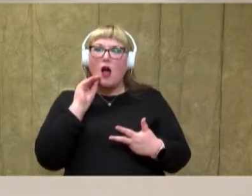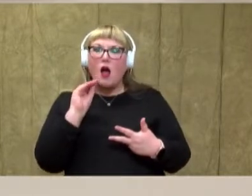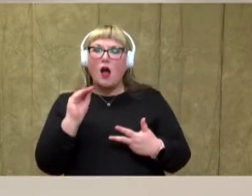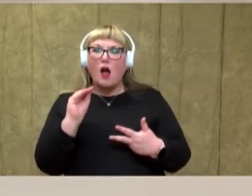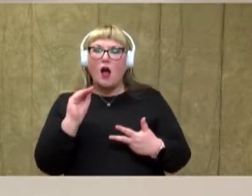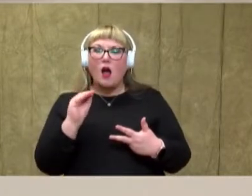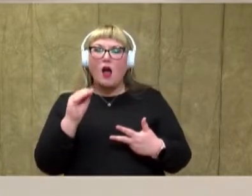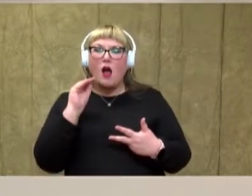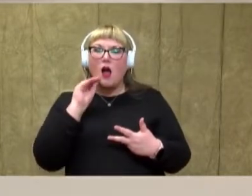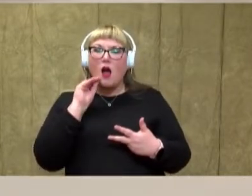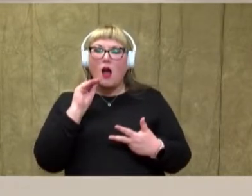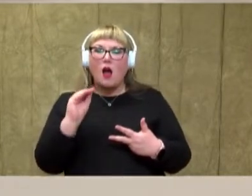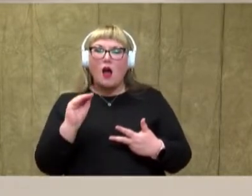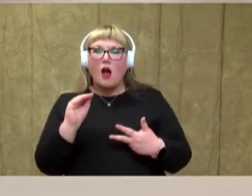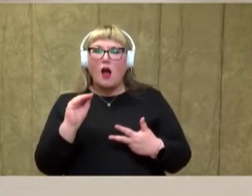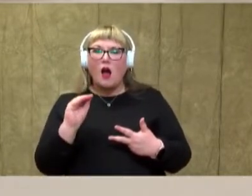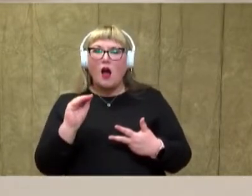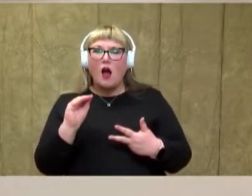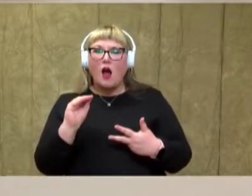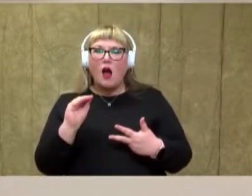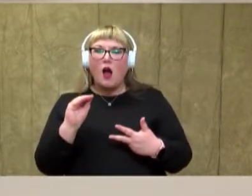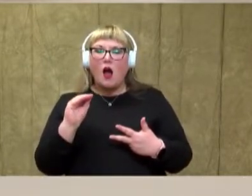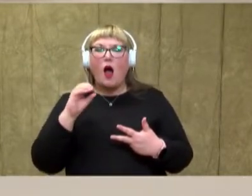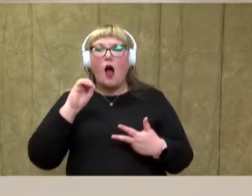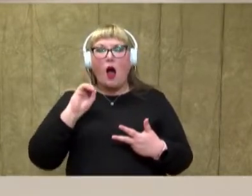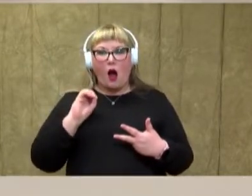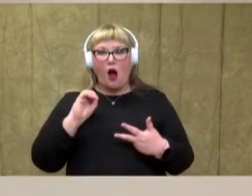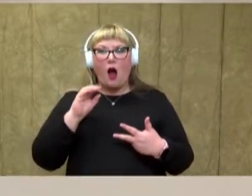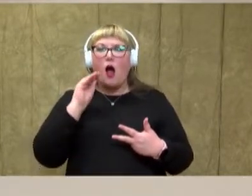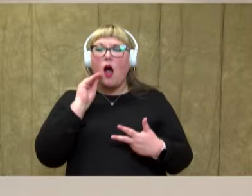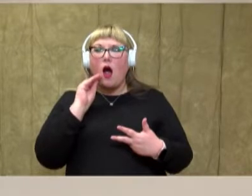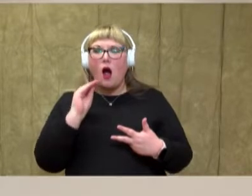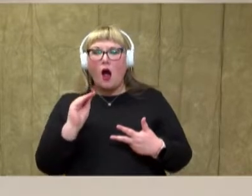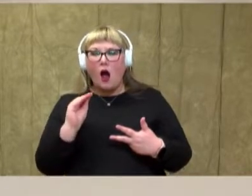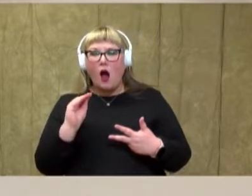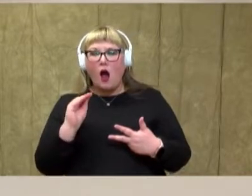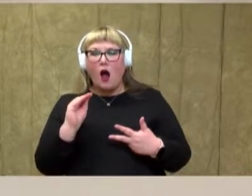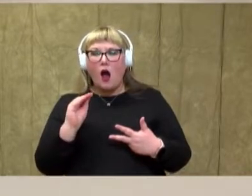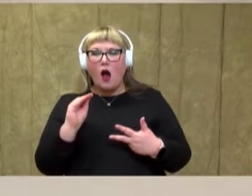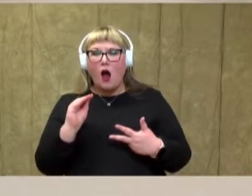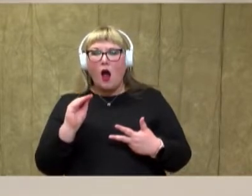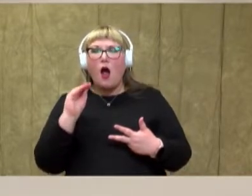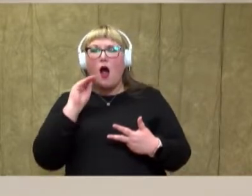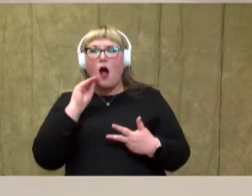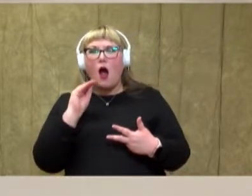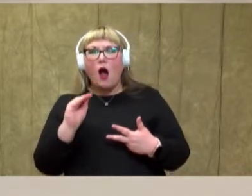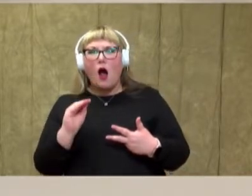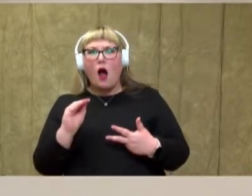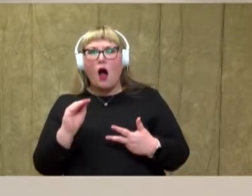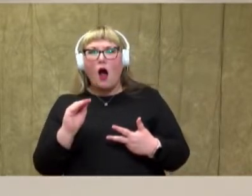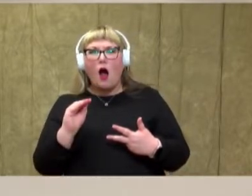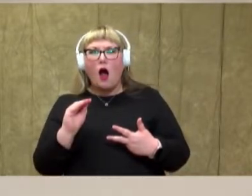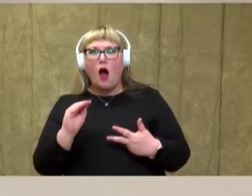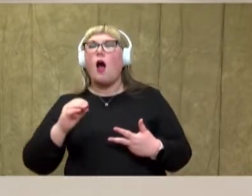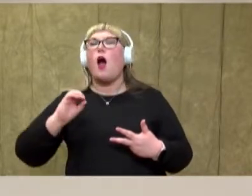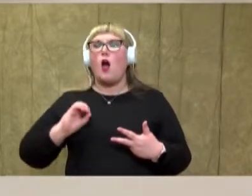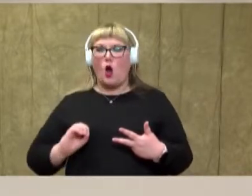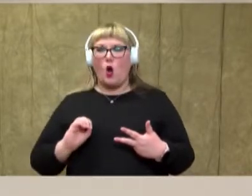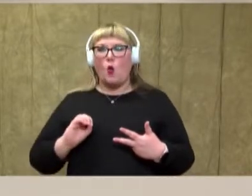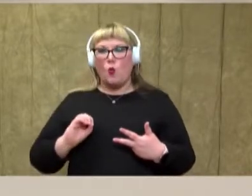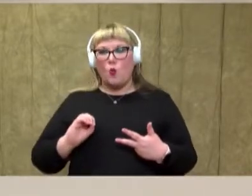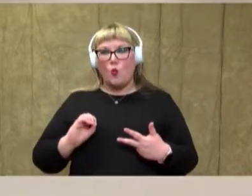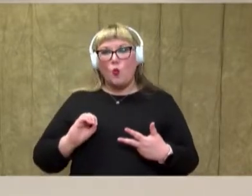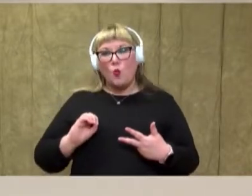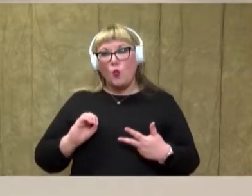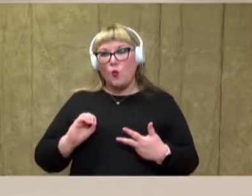op, sh, ah. What letter represents the sound ah? Absolutely, and